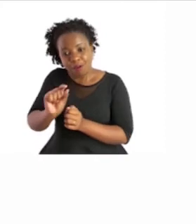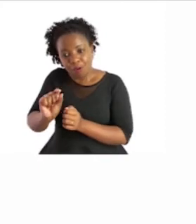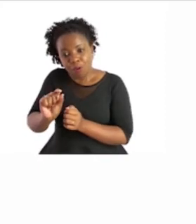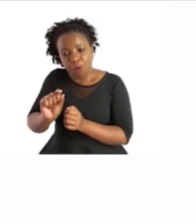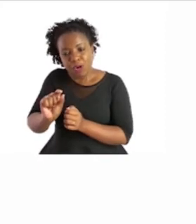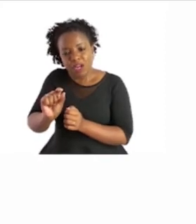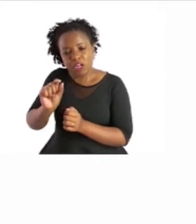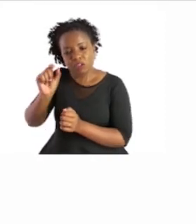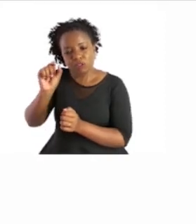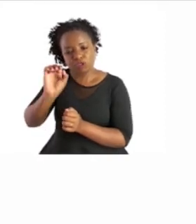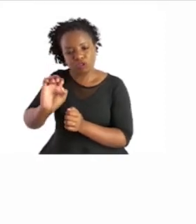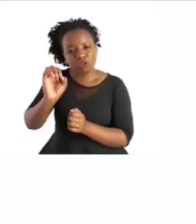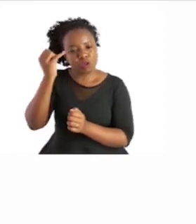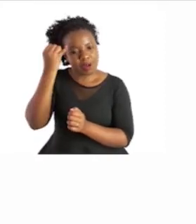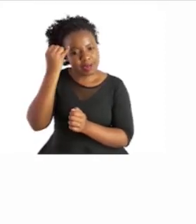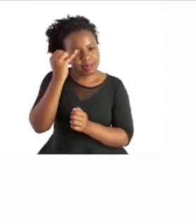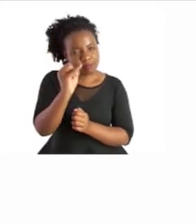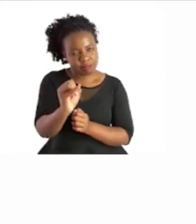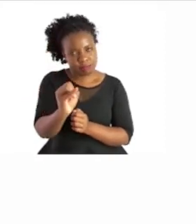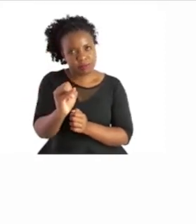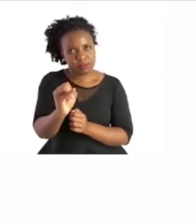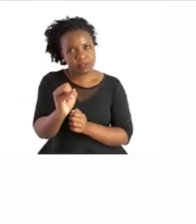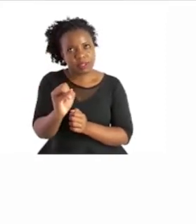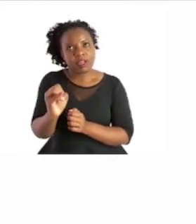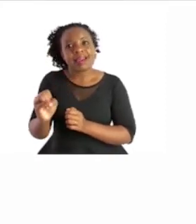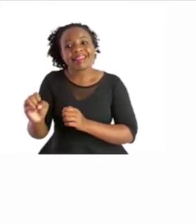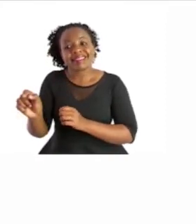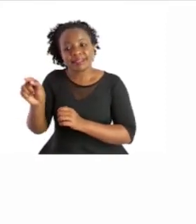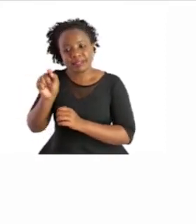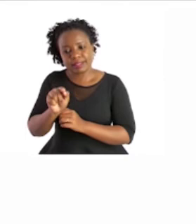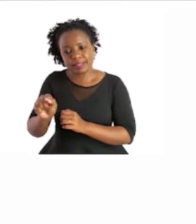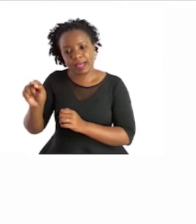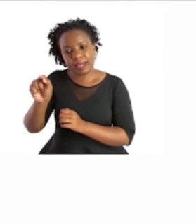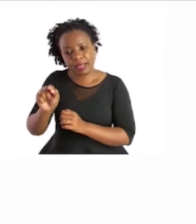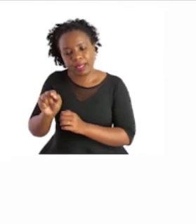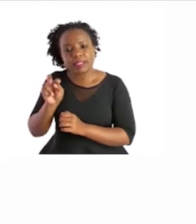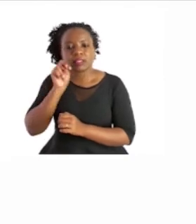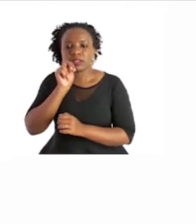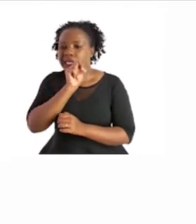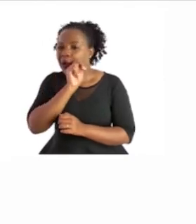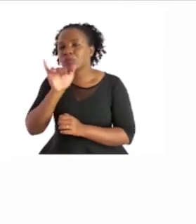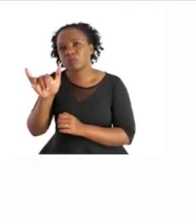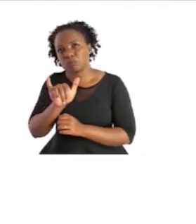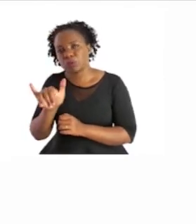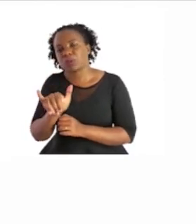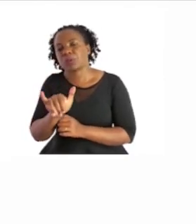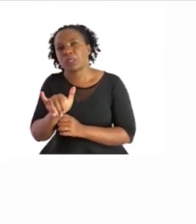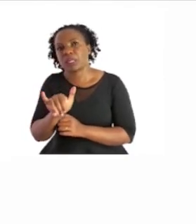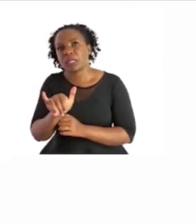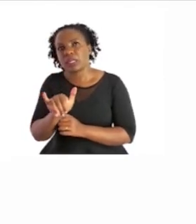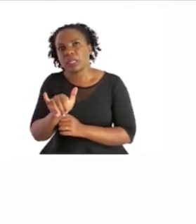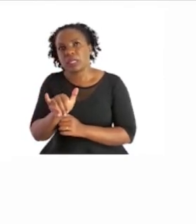choosing, and circle the type of noun it is. Right, there's a mistake there. Where it